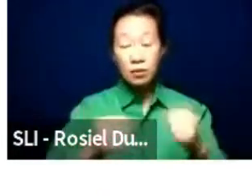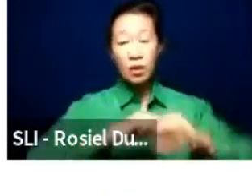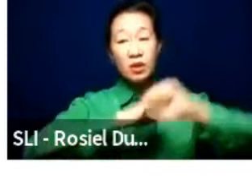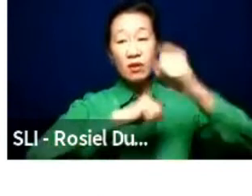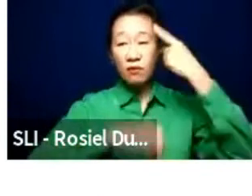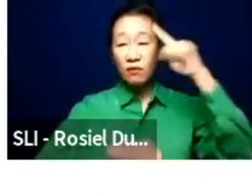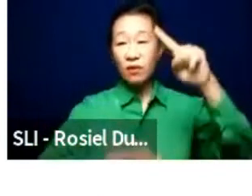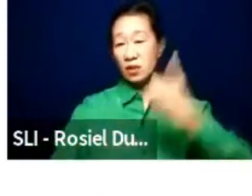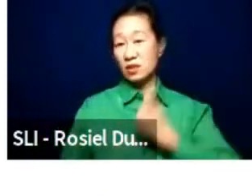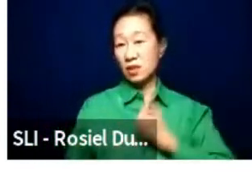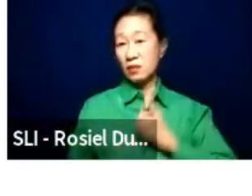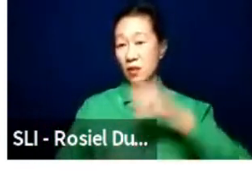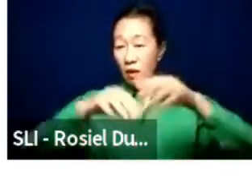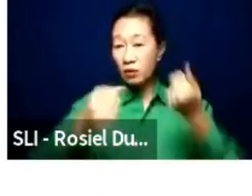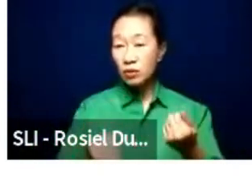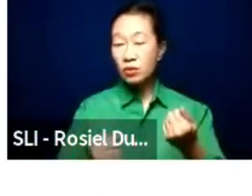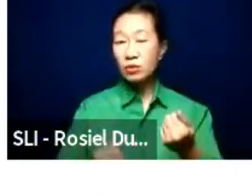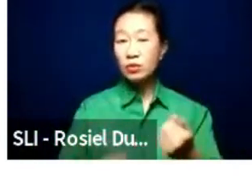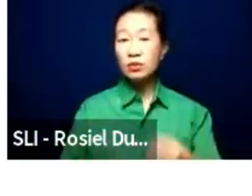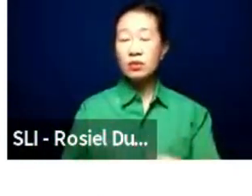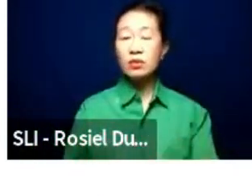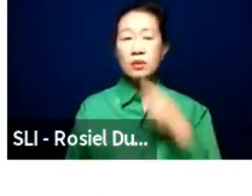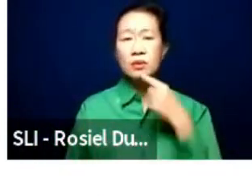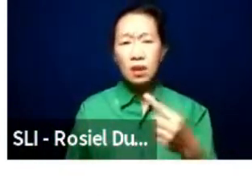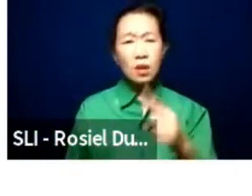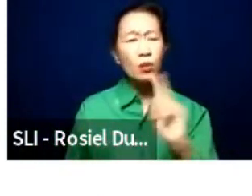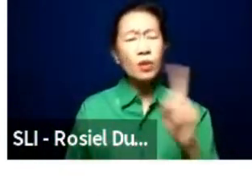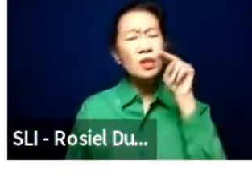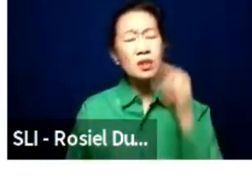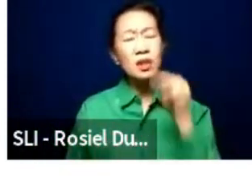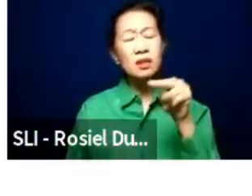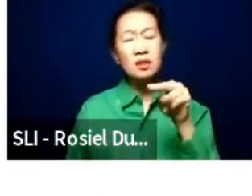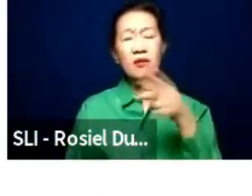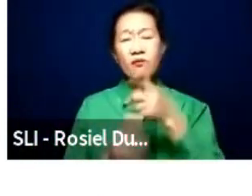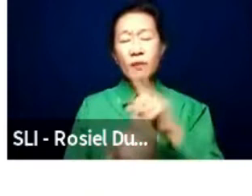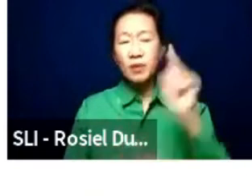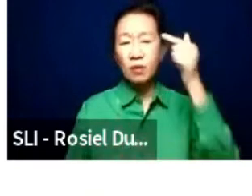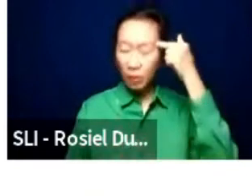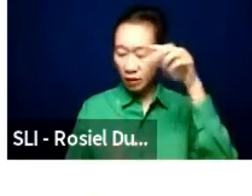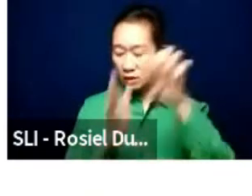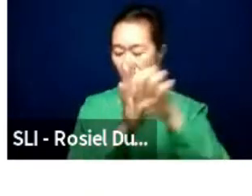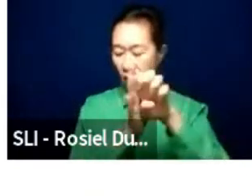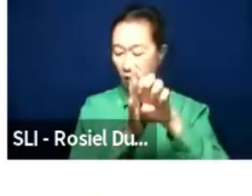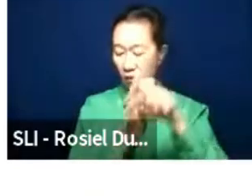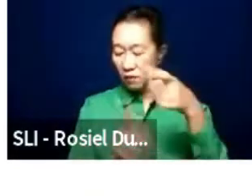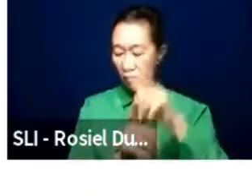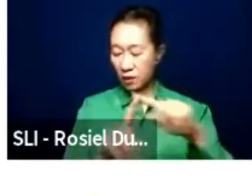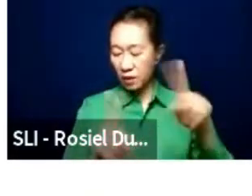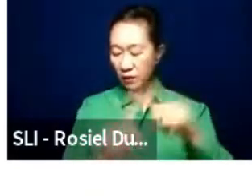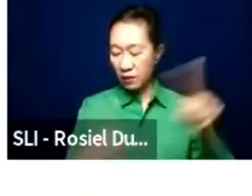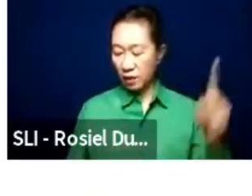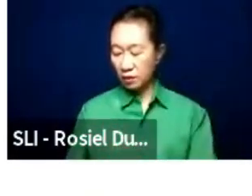their needs, how to really assert what they need from government, for example, and from different